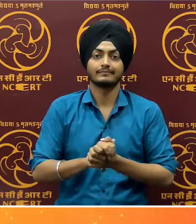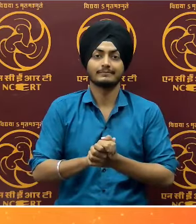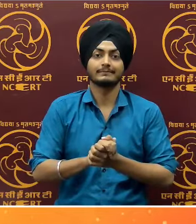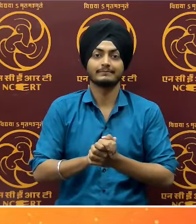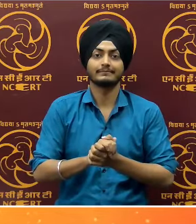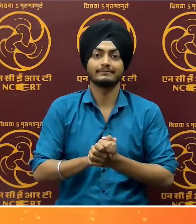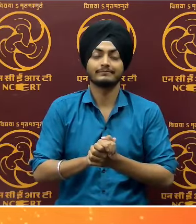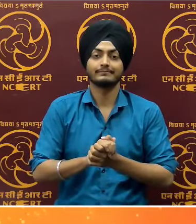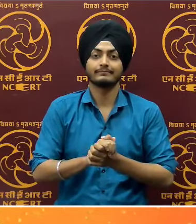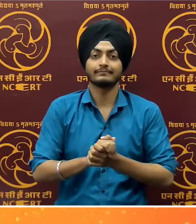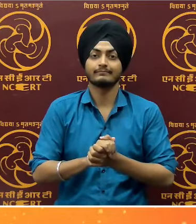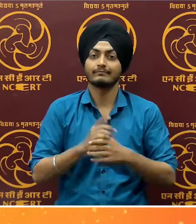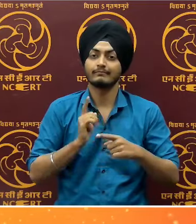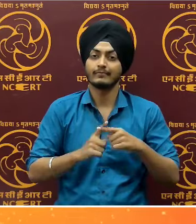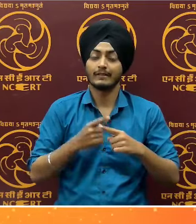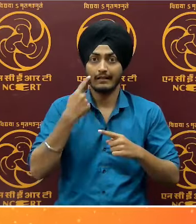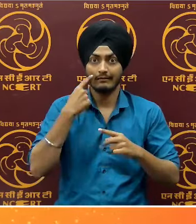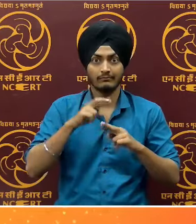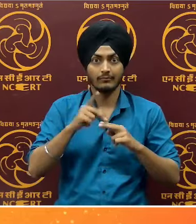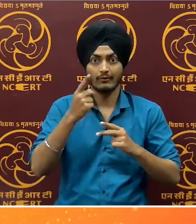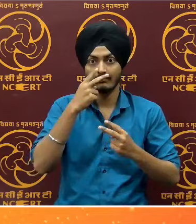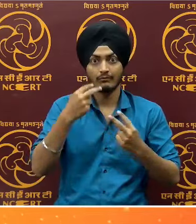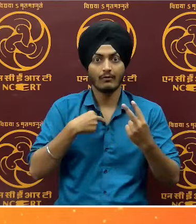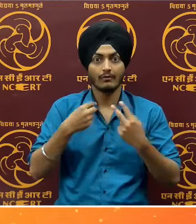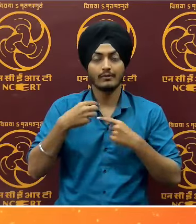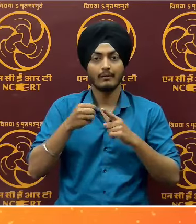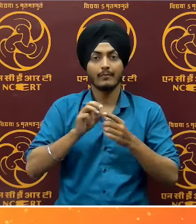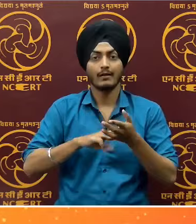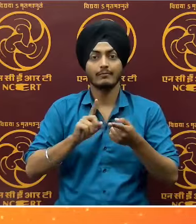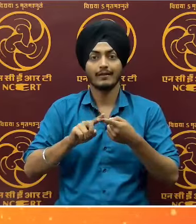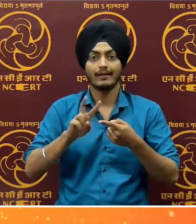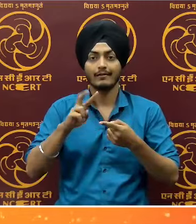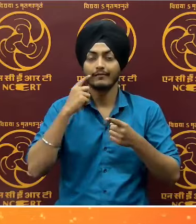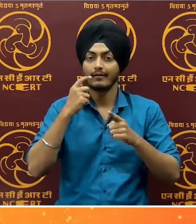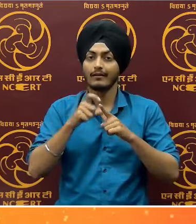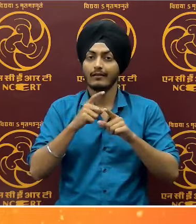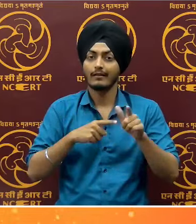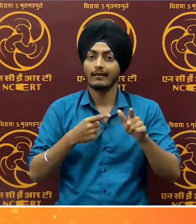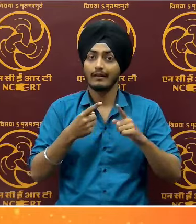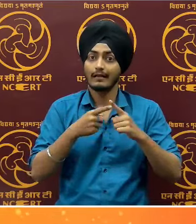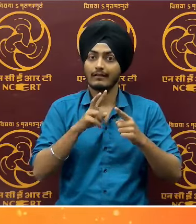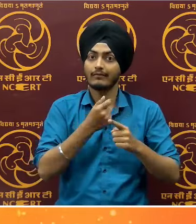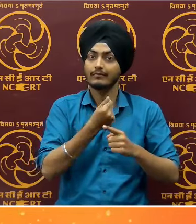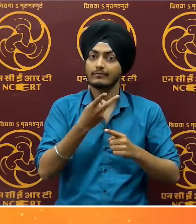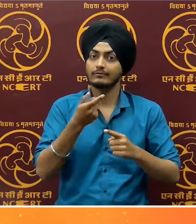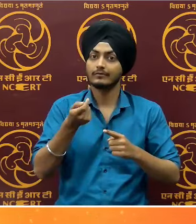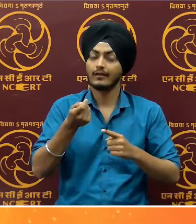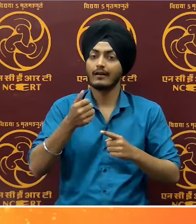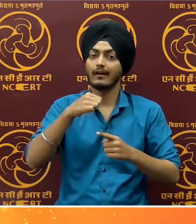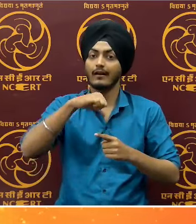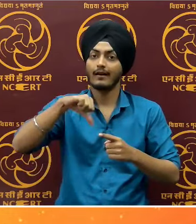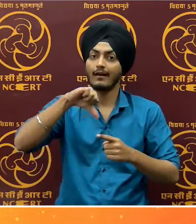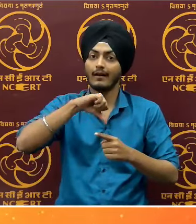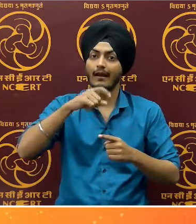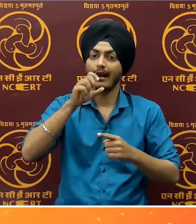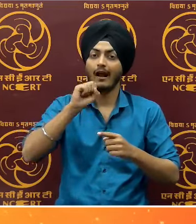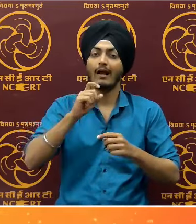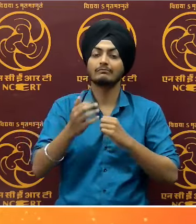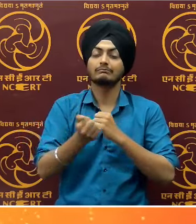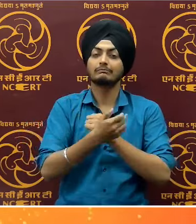dth.class9@ciet.nic.in. And if you're watching us on PM eVidya channel number 9, then also you can raise your queries through